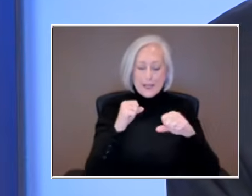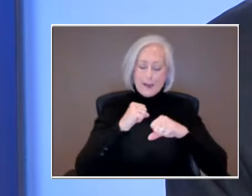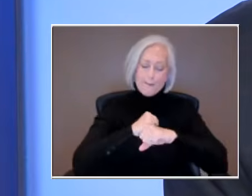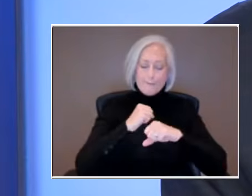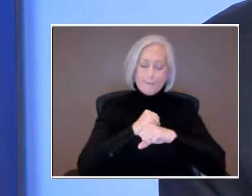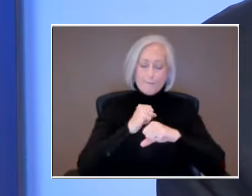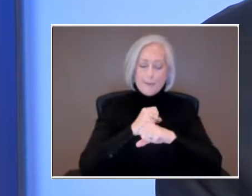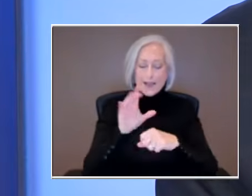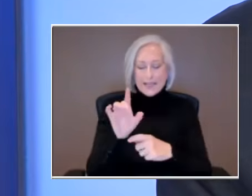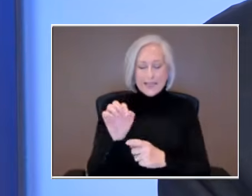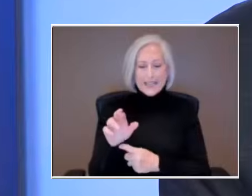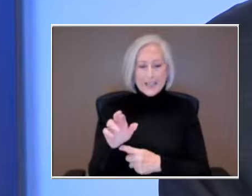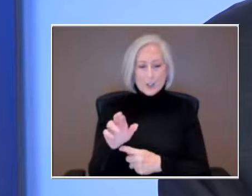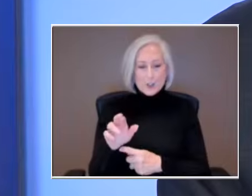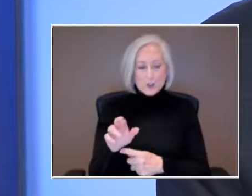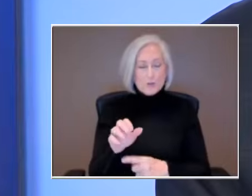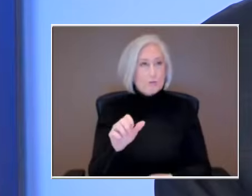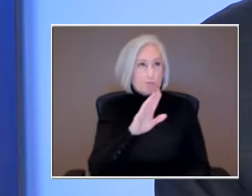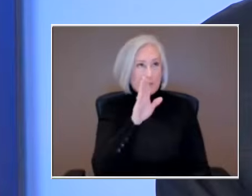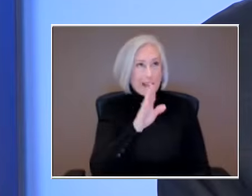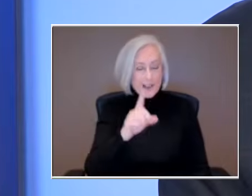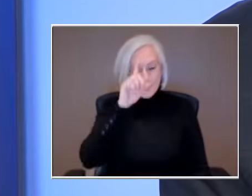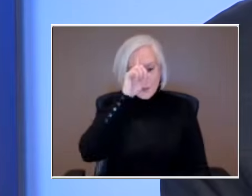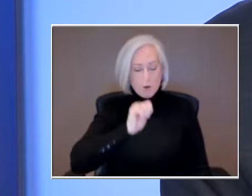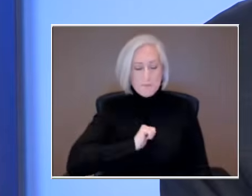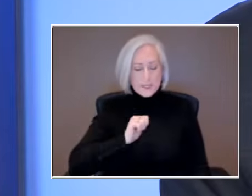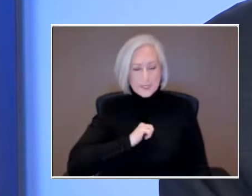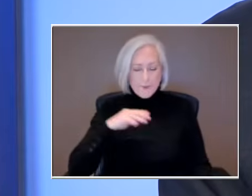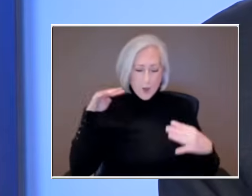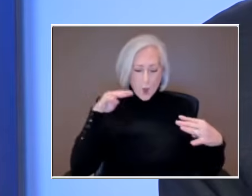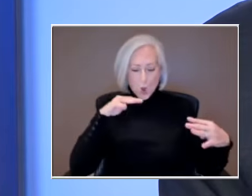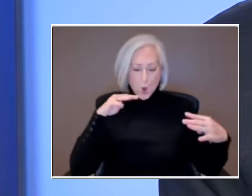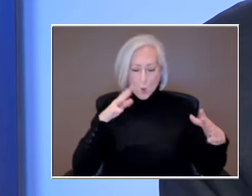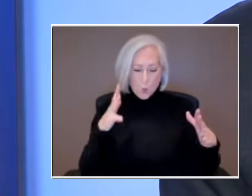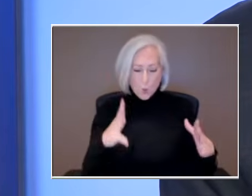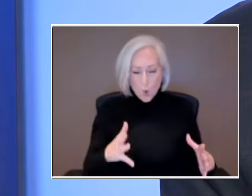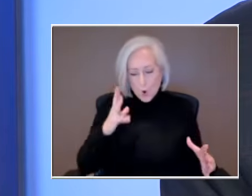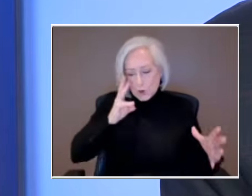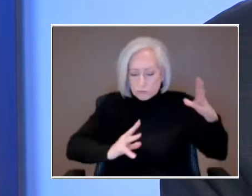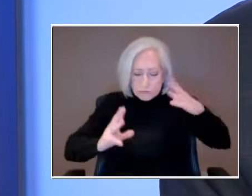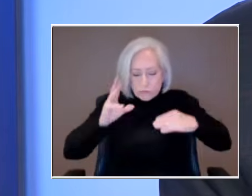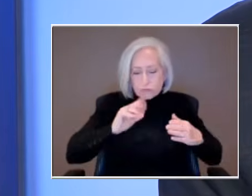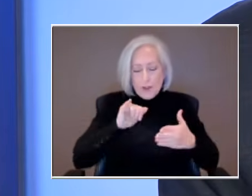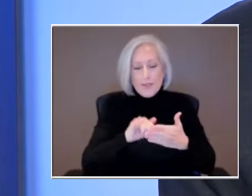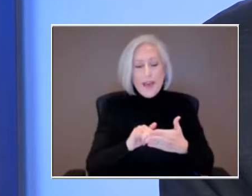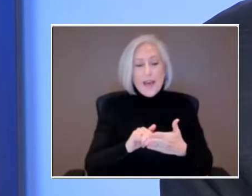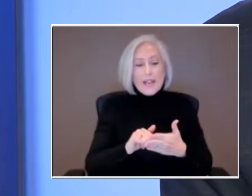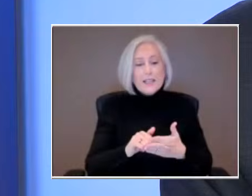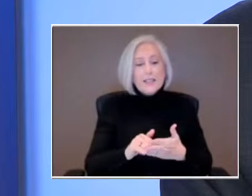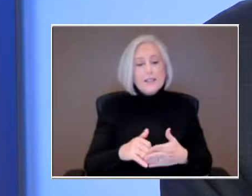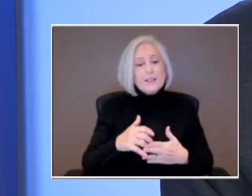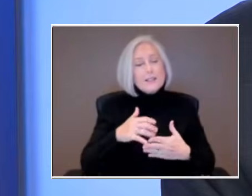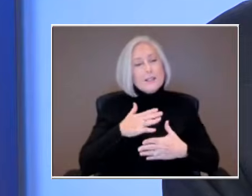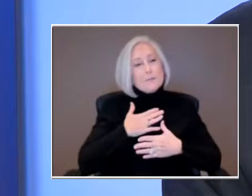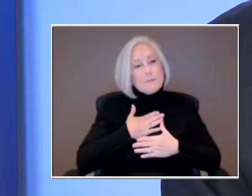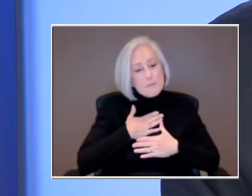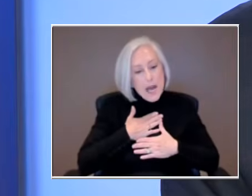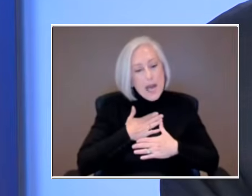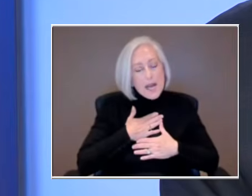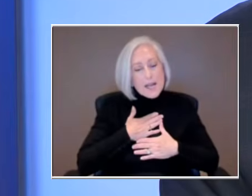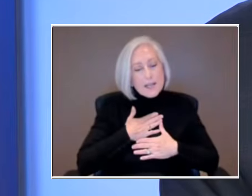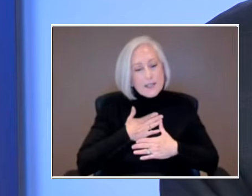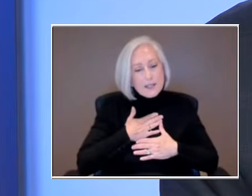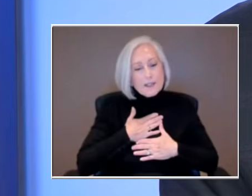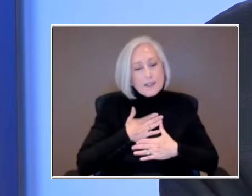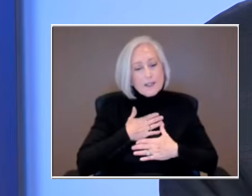know that I ever thought of myself like this warrior that was going through these things. I think I look more at my wife,